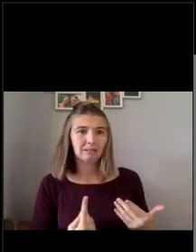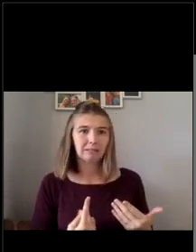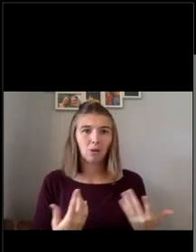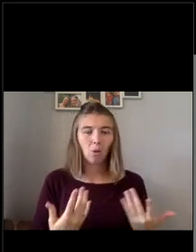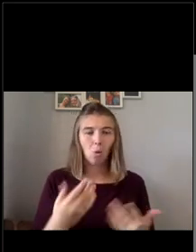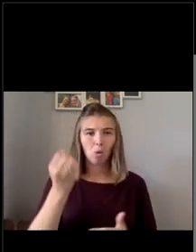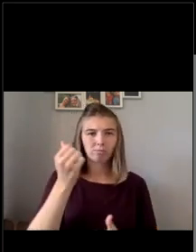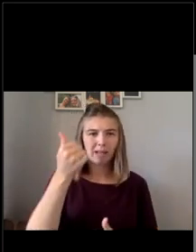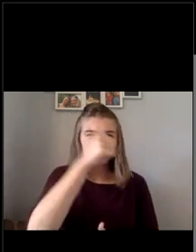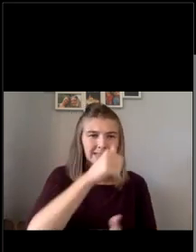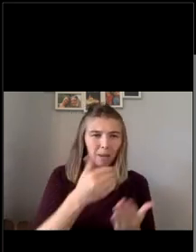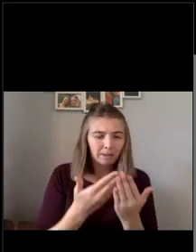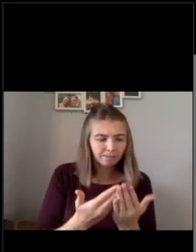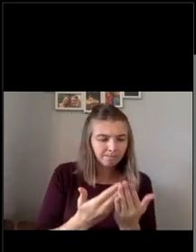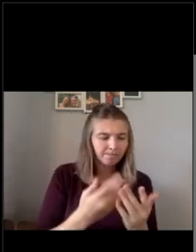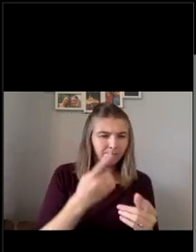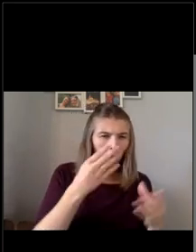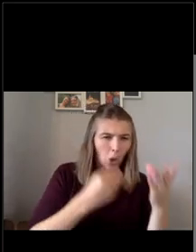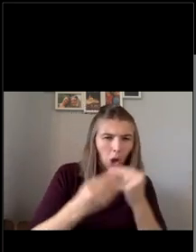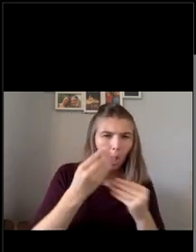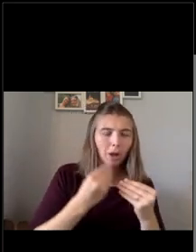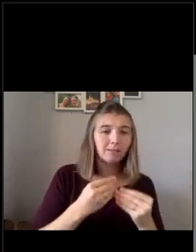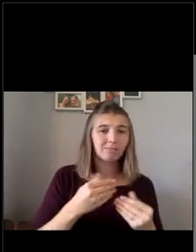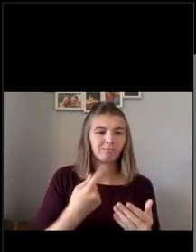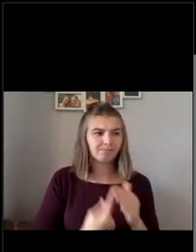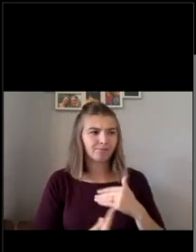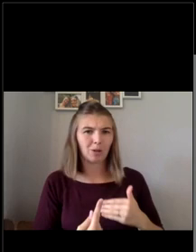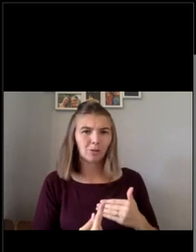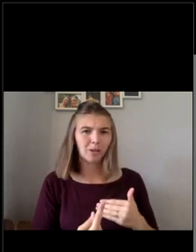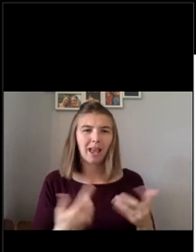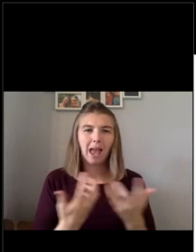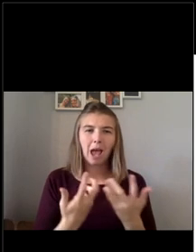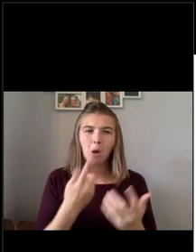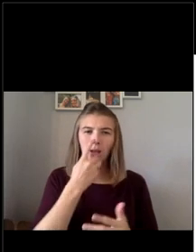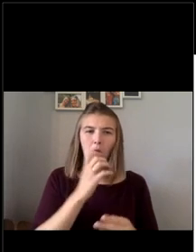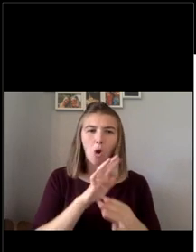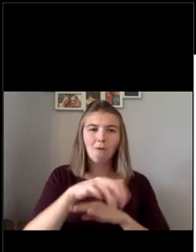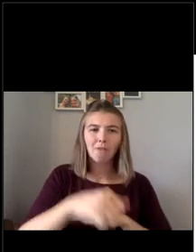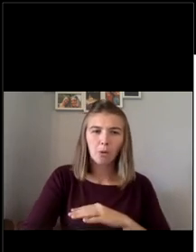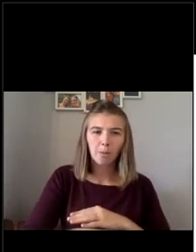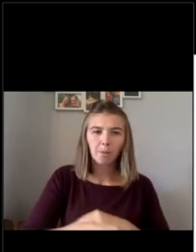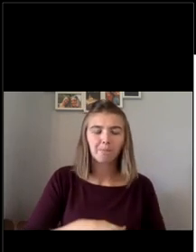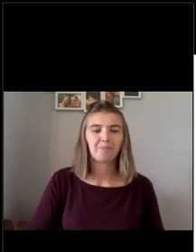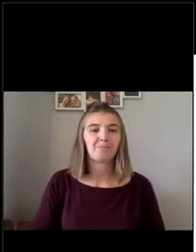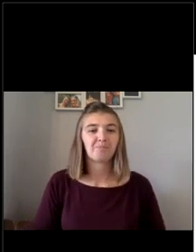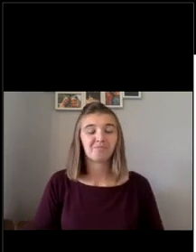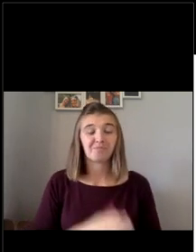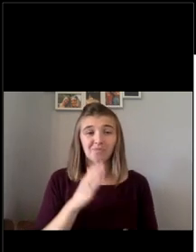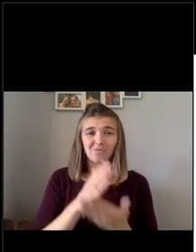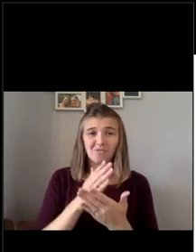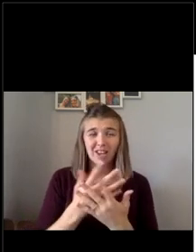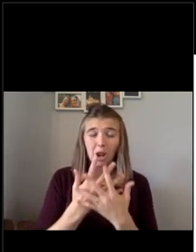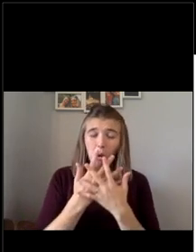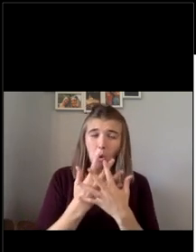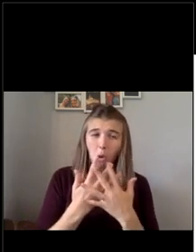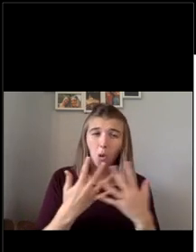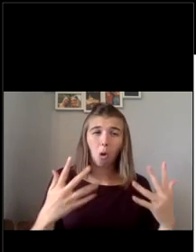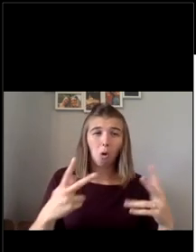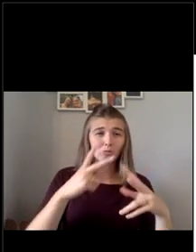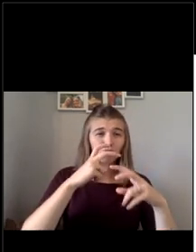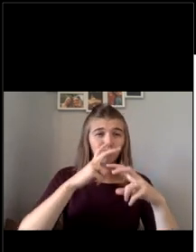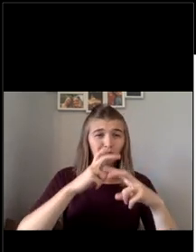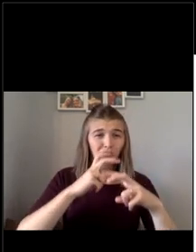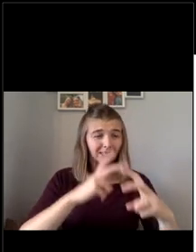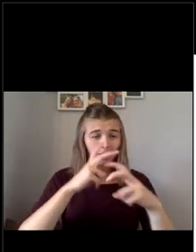these things. A lot of the recent studies and surveys has shown that increasing number of